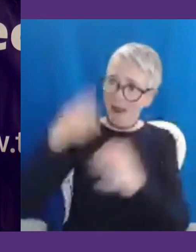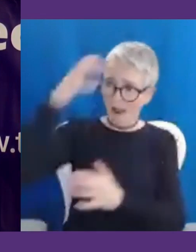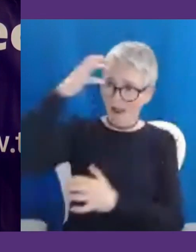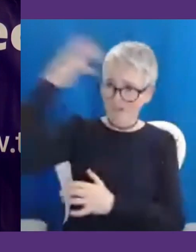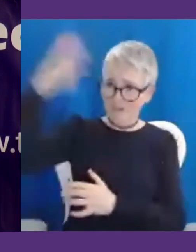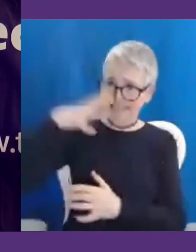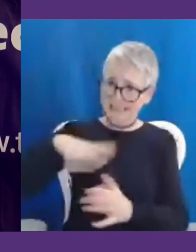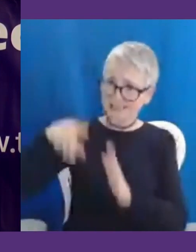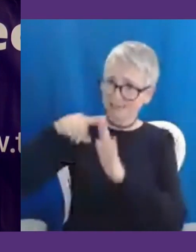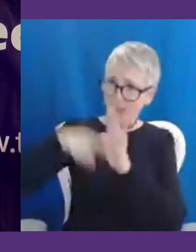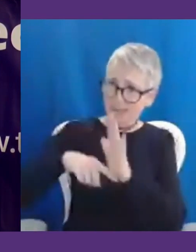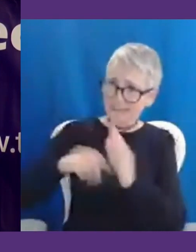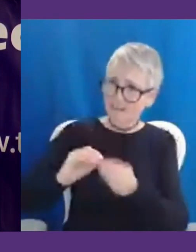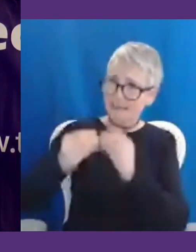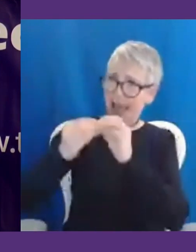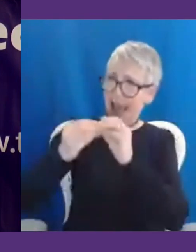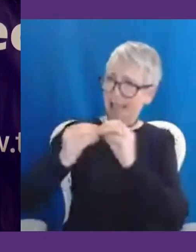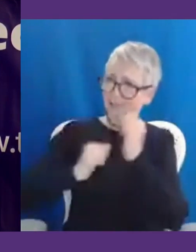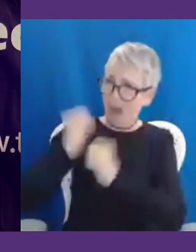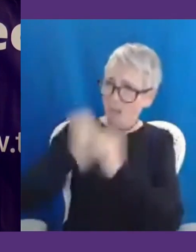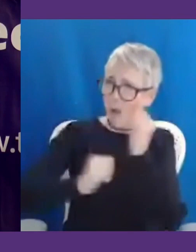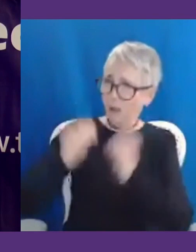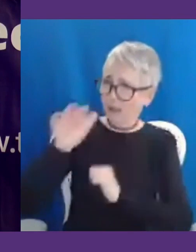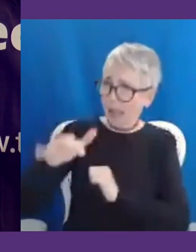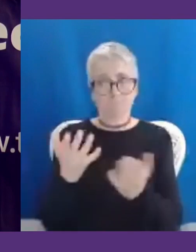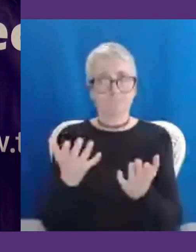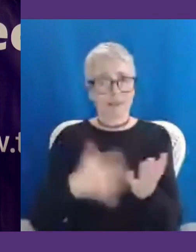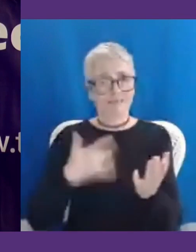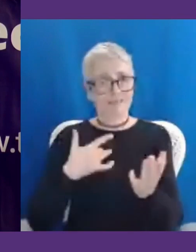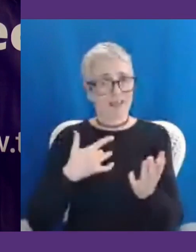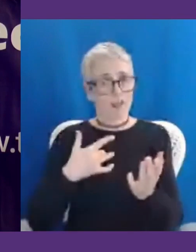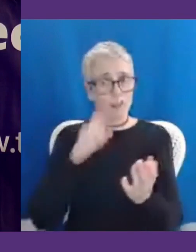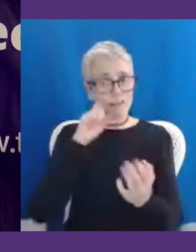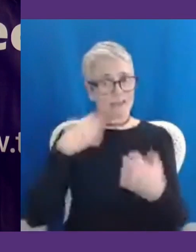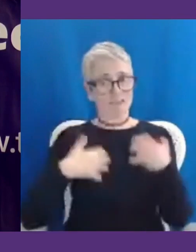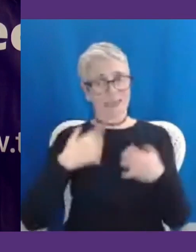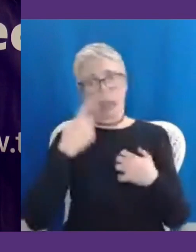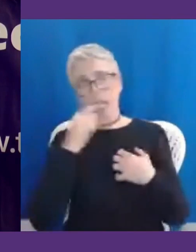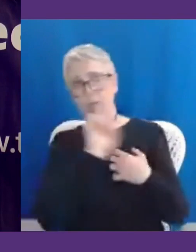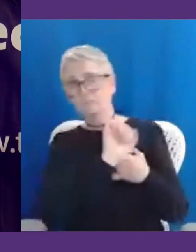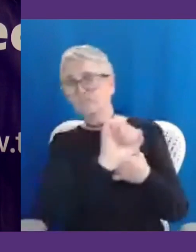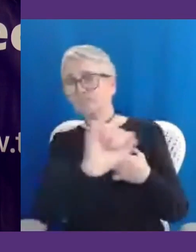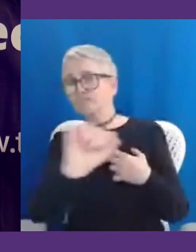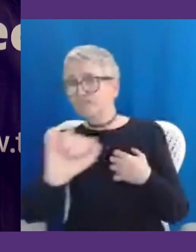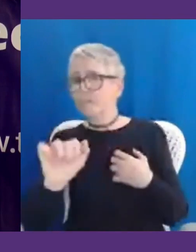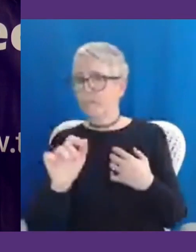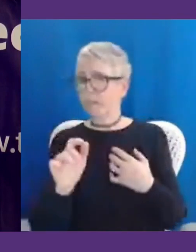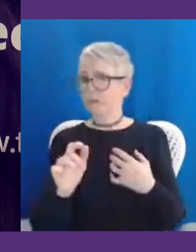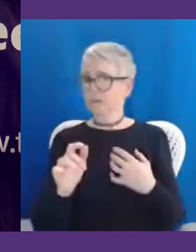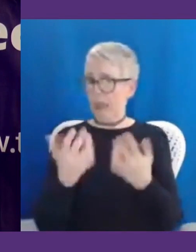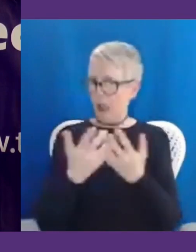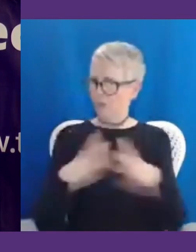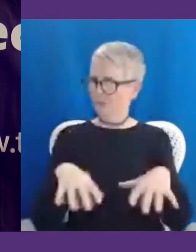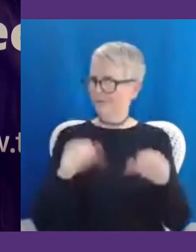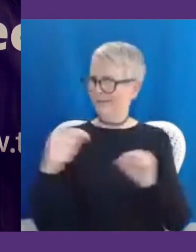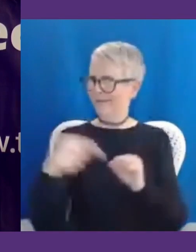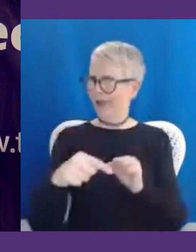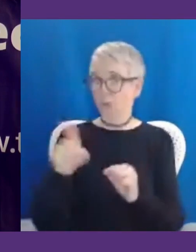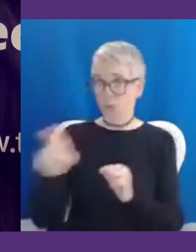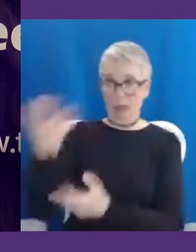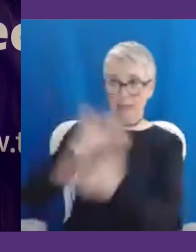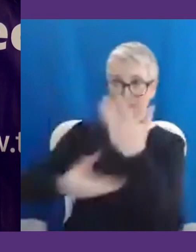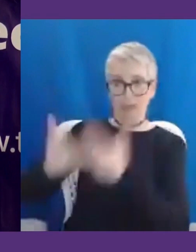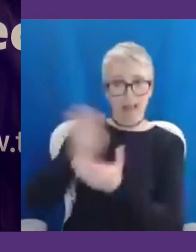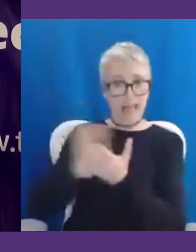challenge, as we'll go through the group, I think the challenge is how those rules are implemented. But I think what you've set out there, talking about the lack